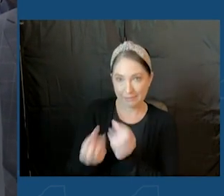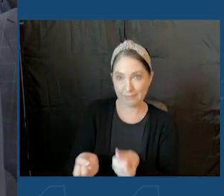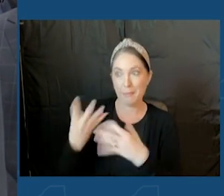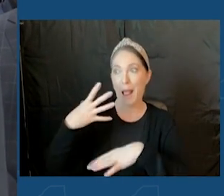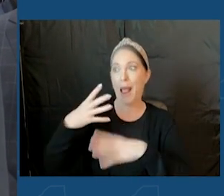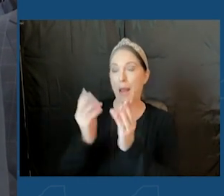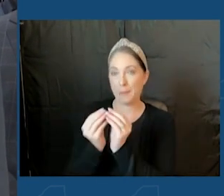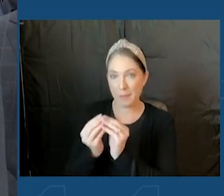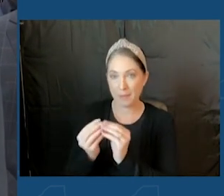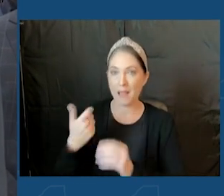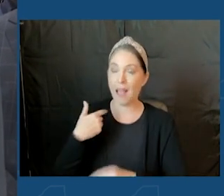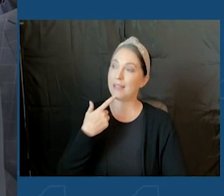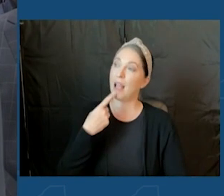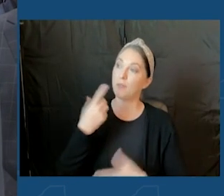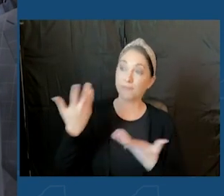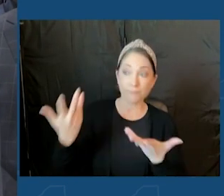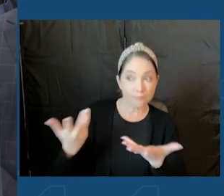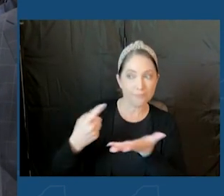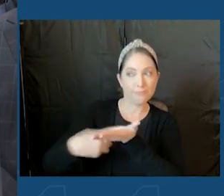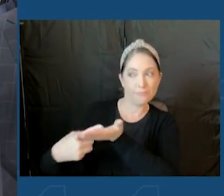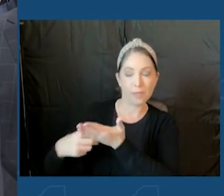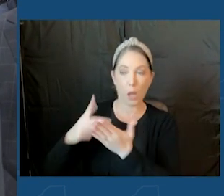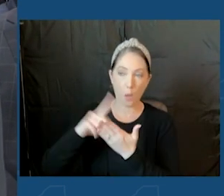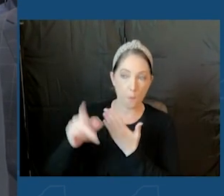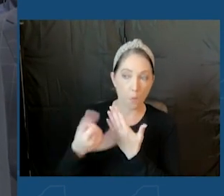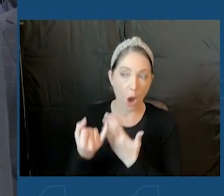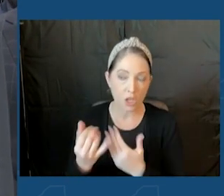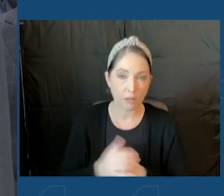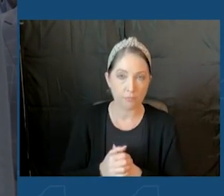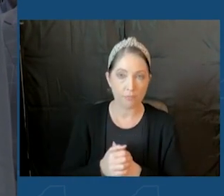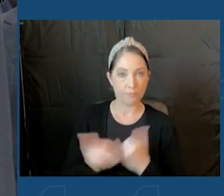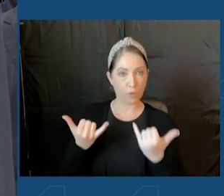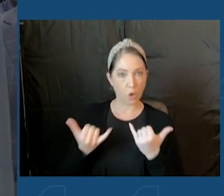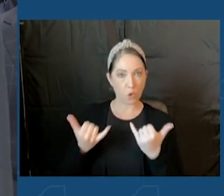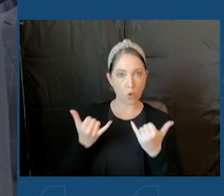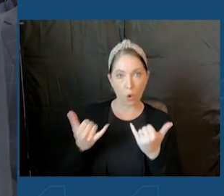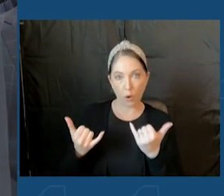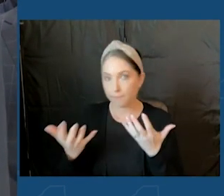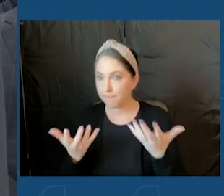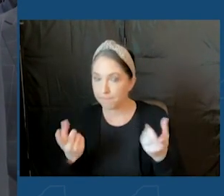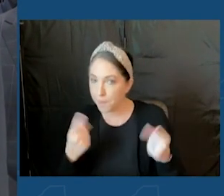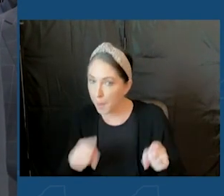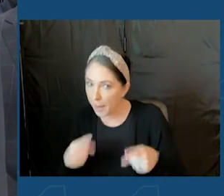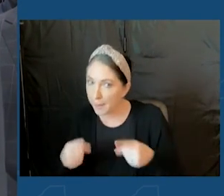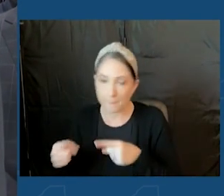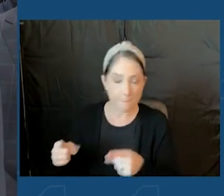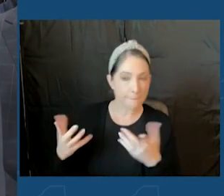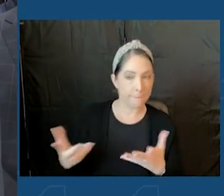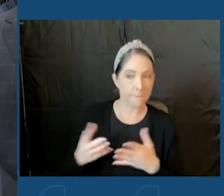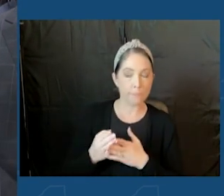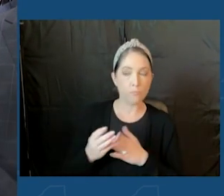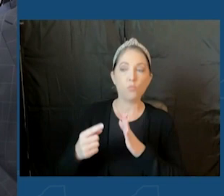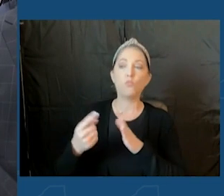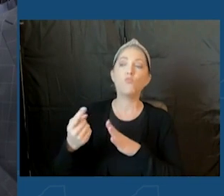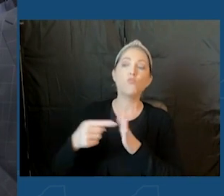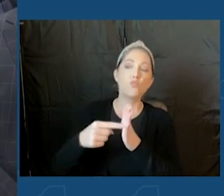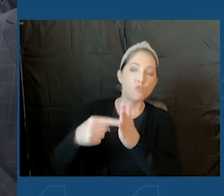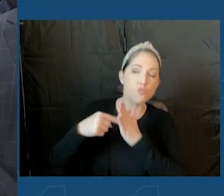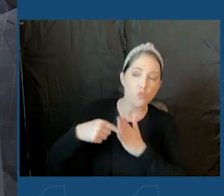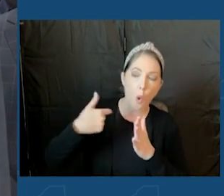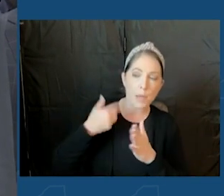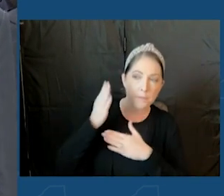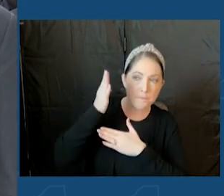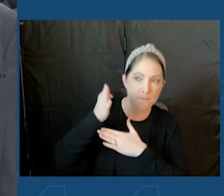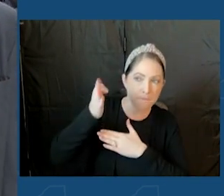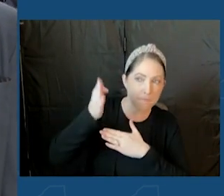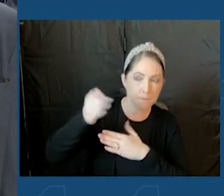about the projects, let's talk about the current status, show me the trajectory of where we're going, literally month by